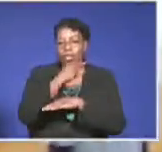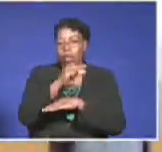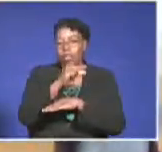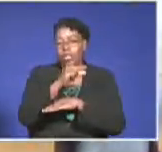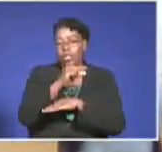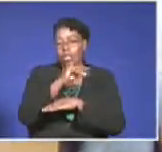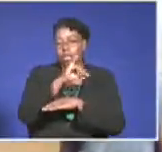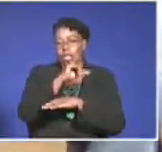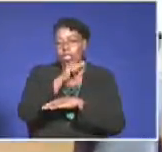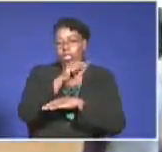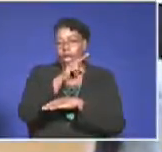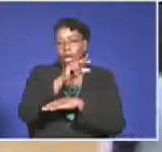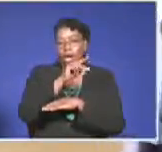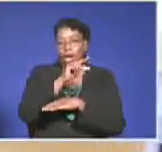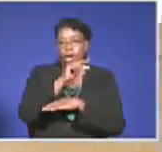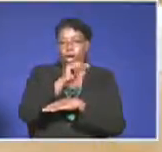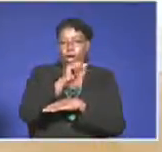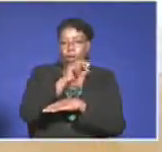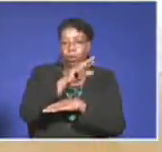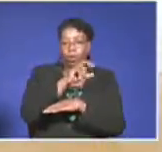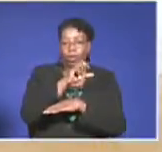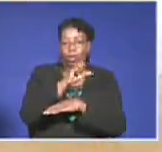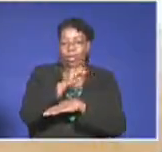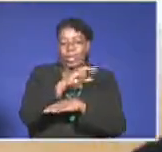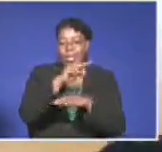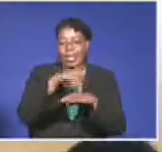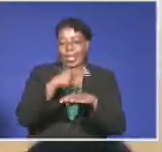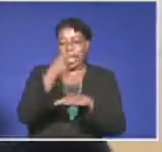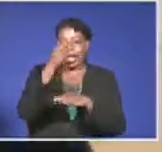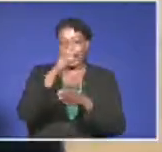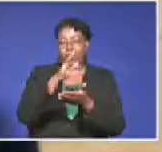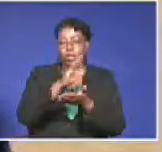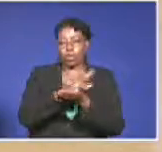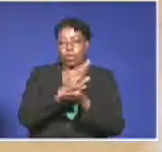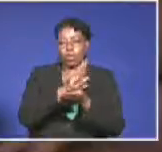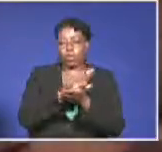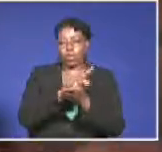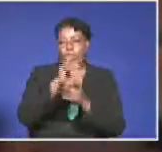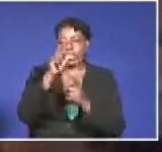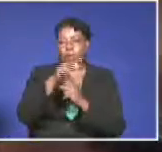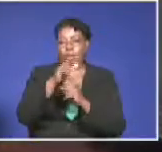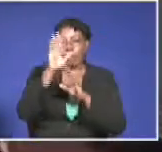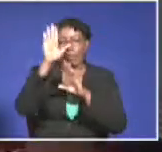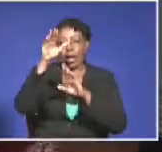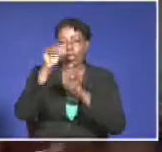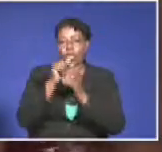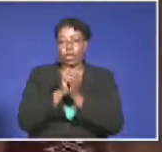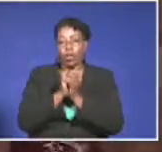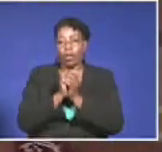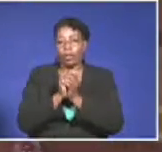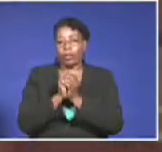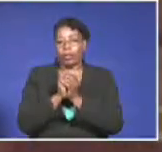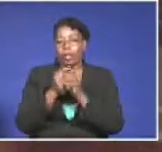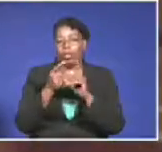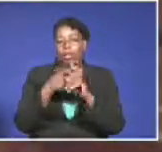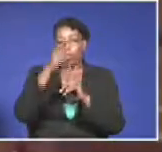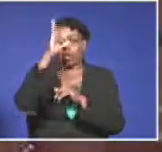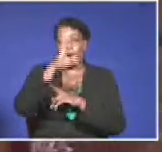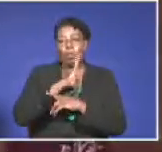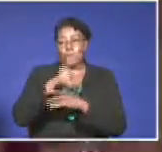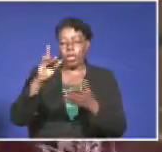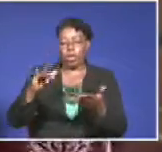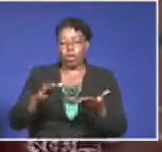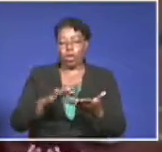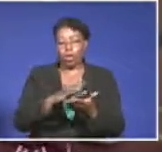your 2019 National High School Basketball Champions. To God be the glory. Great things he has